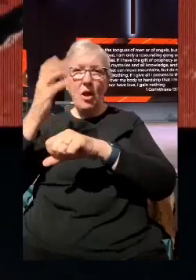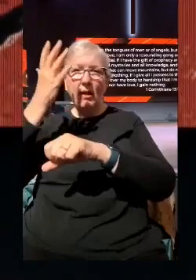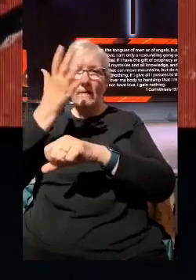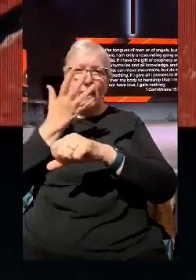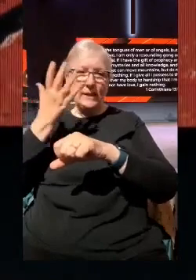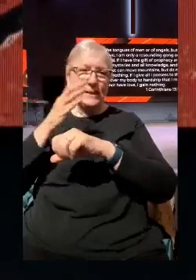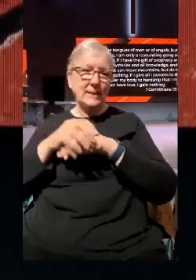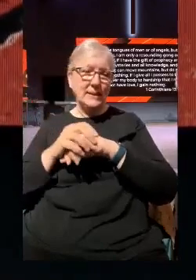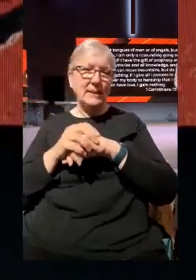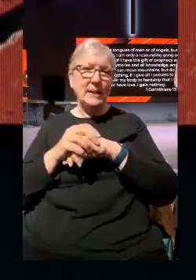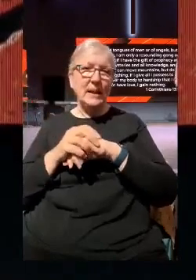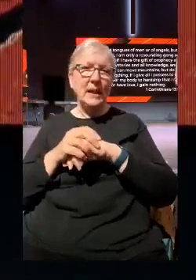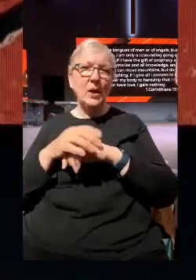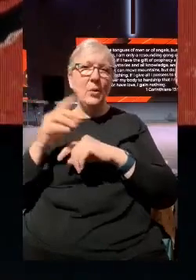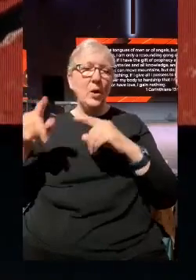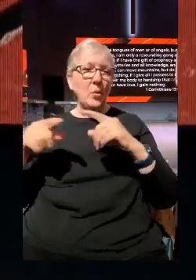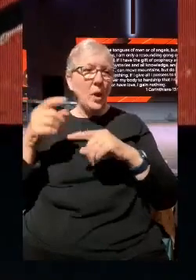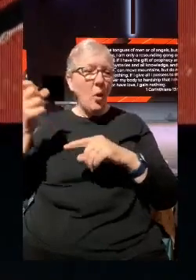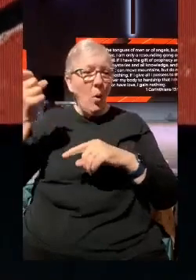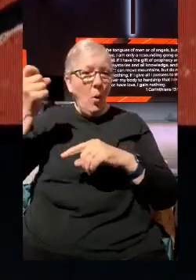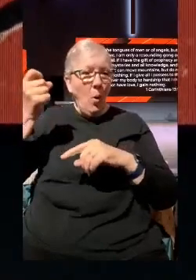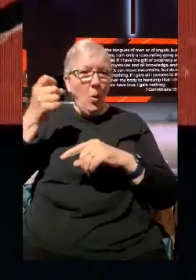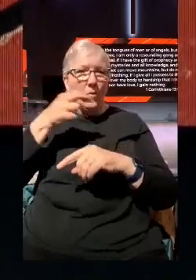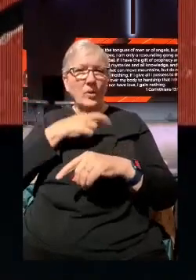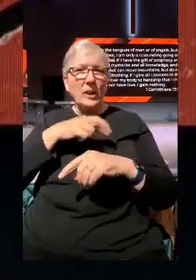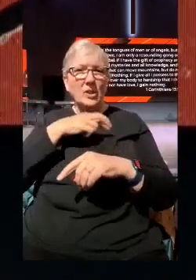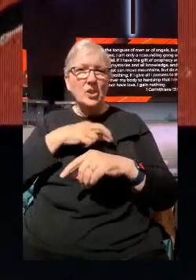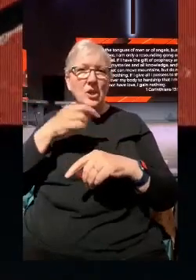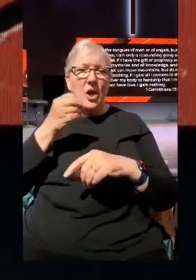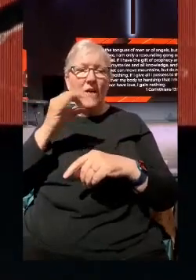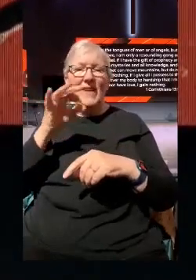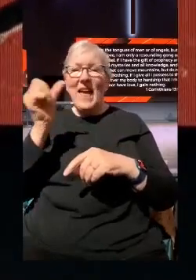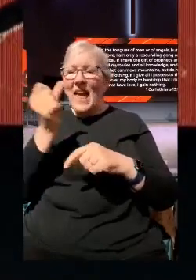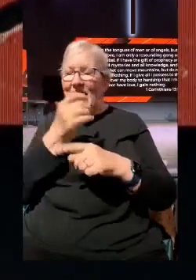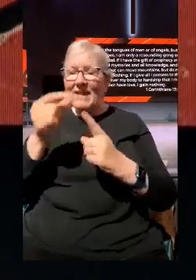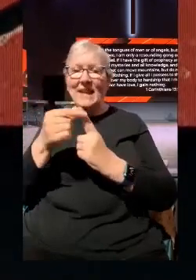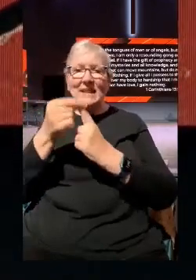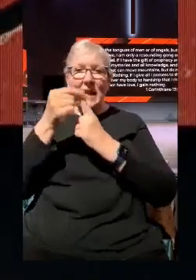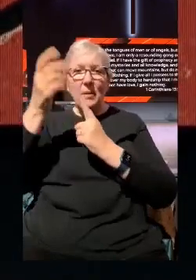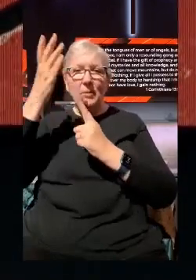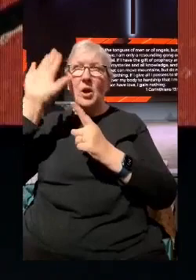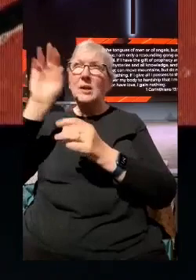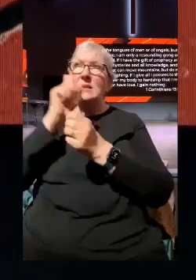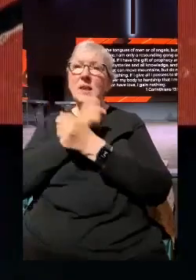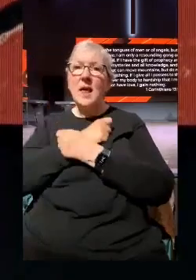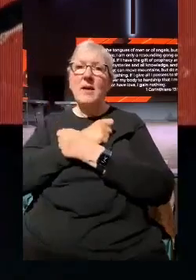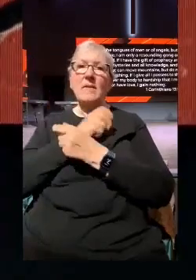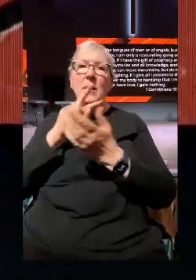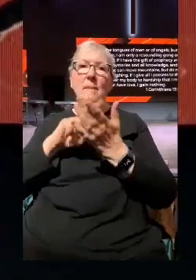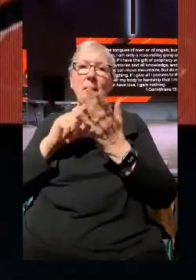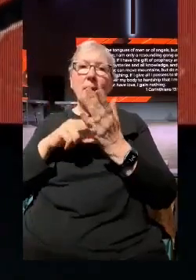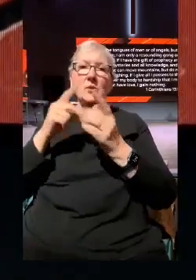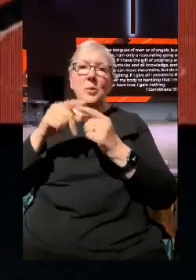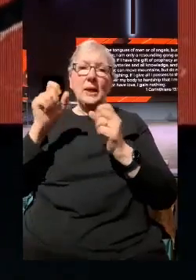our religion on anything other than God's love, we can find ourselves hanging on a fraying